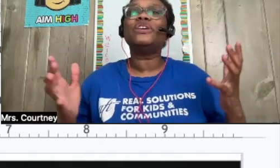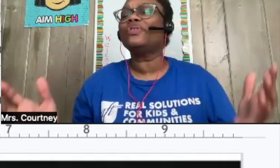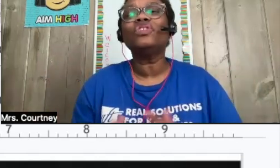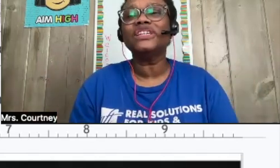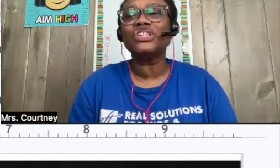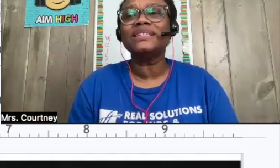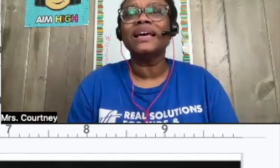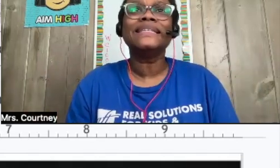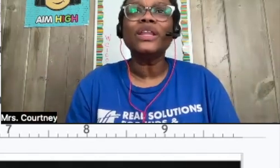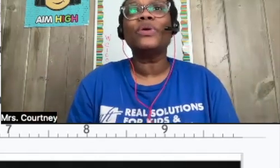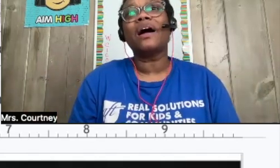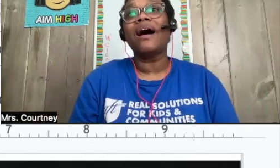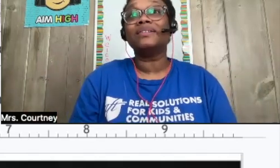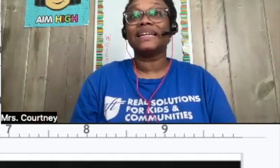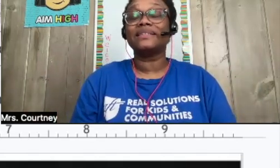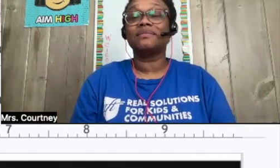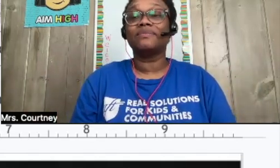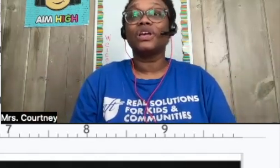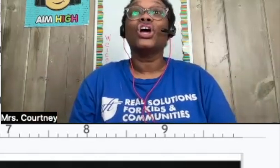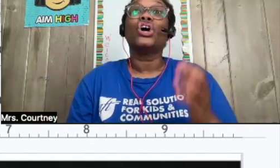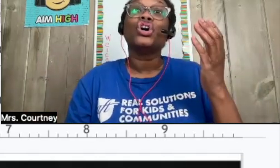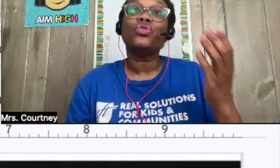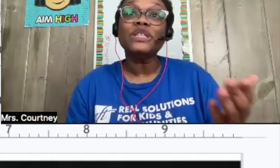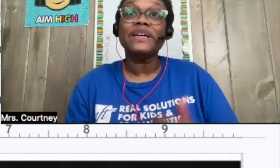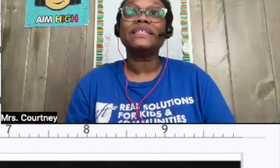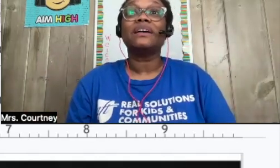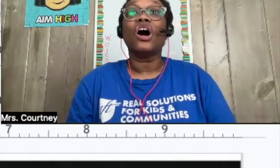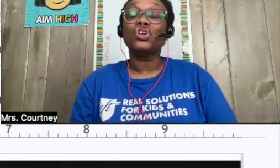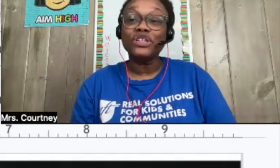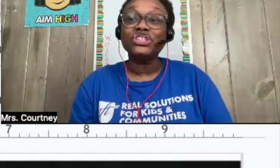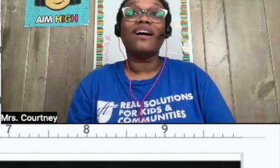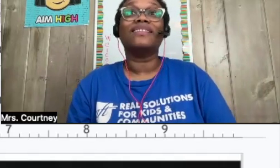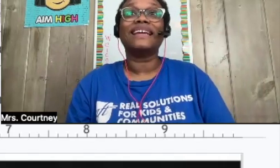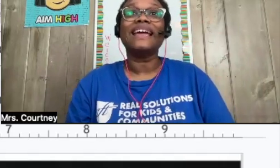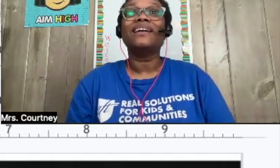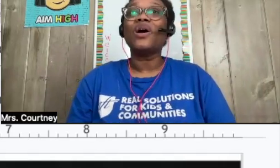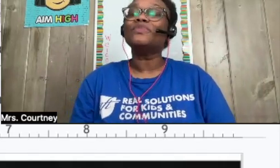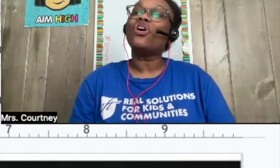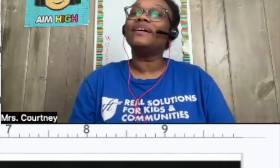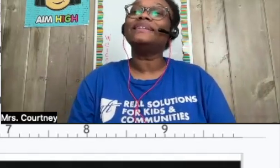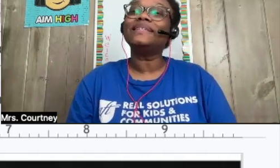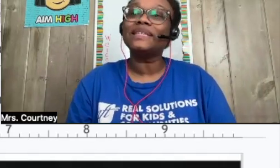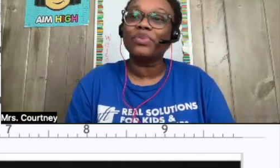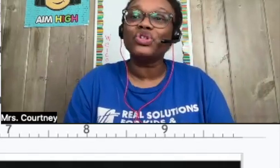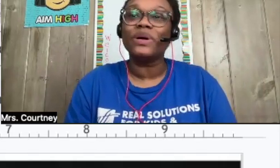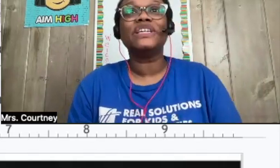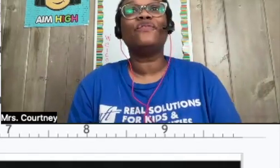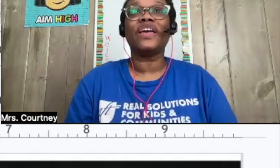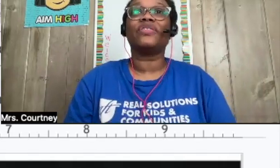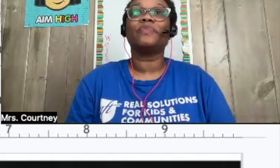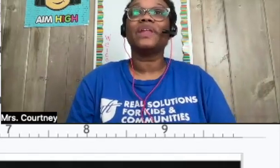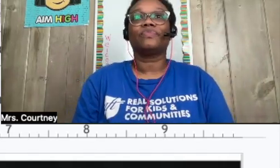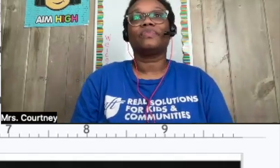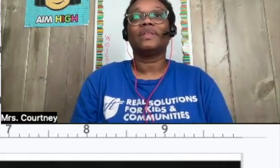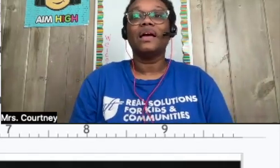from different religions celebrate holidays. Christmas, a Christian holiday, comes on December